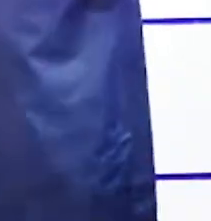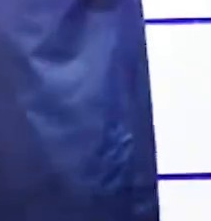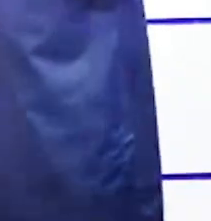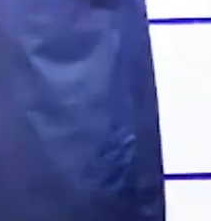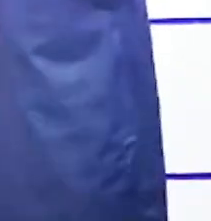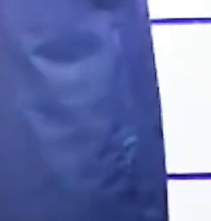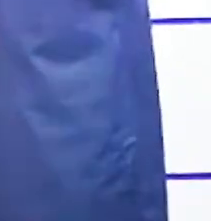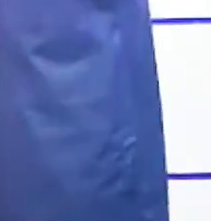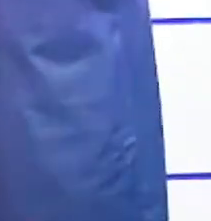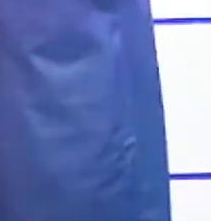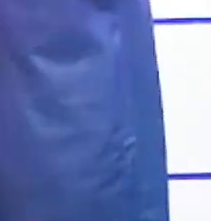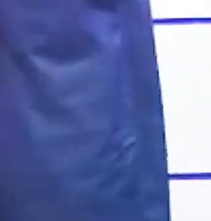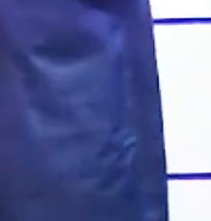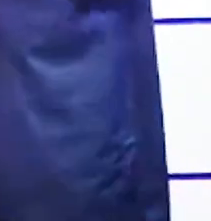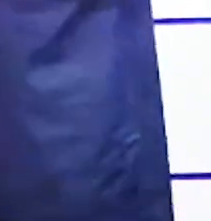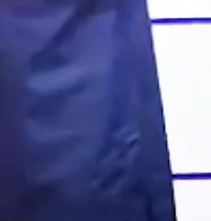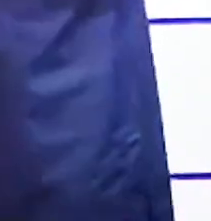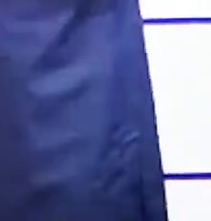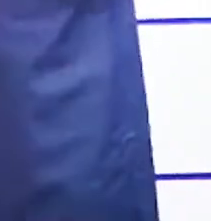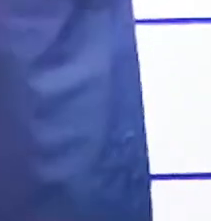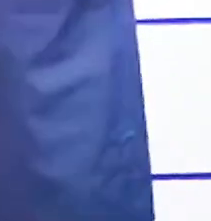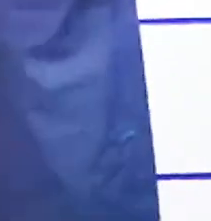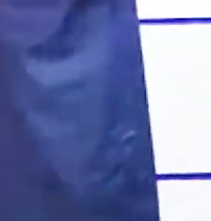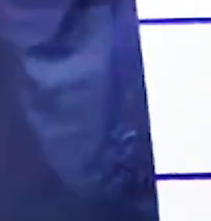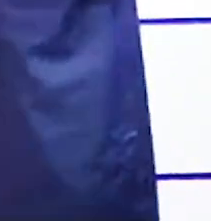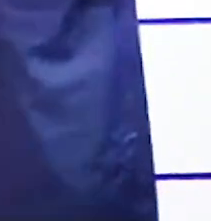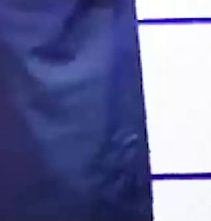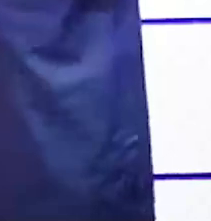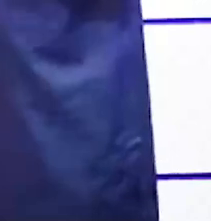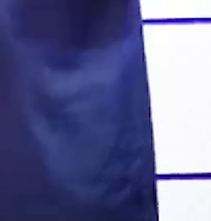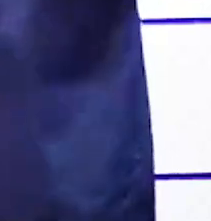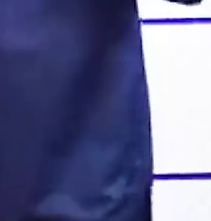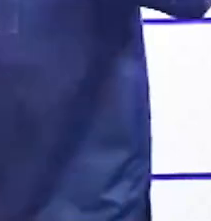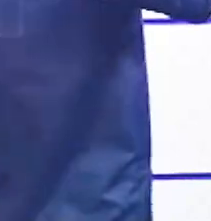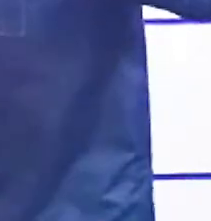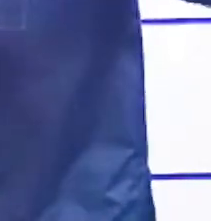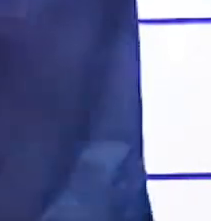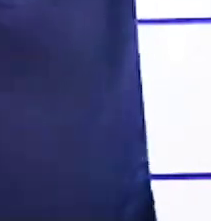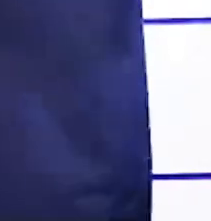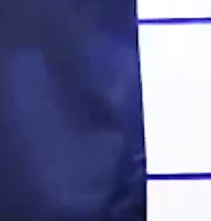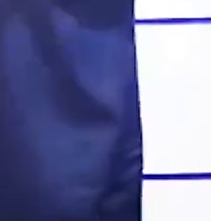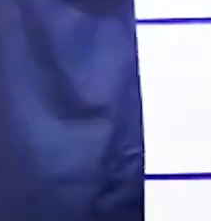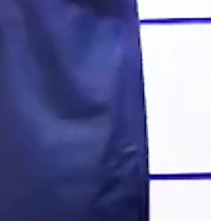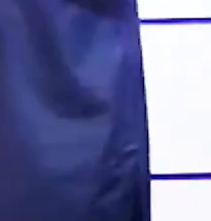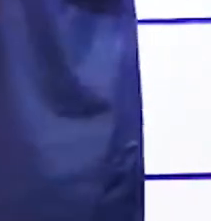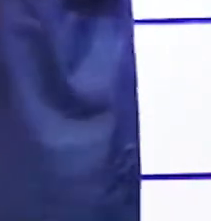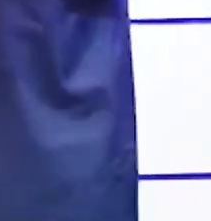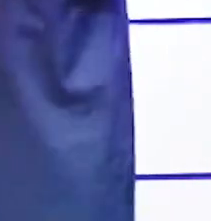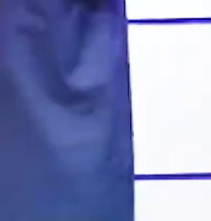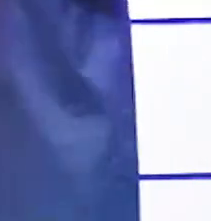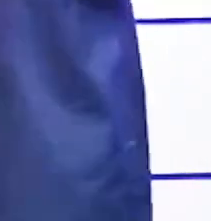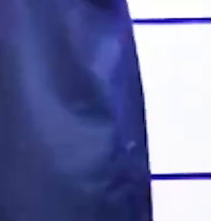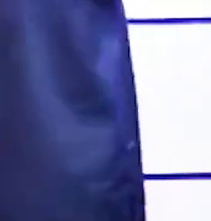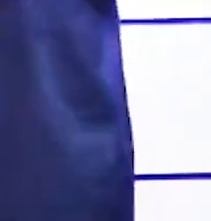Jairus' house. Don't trouble the master. Your daughter is already dead.